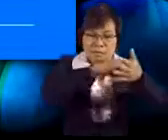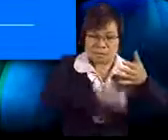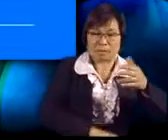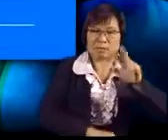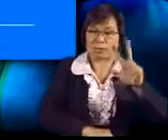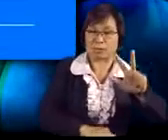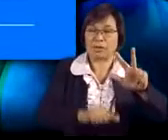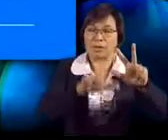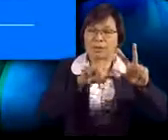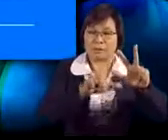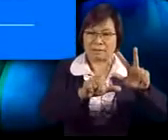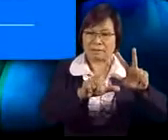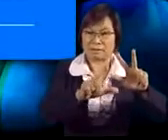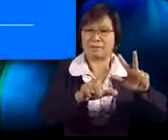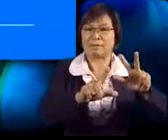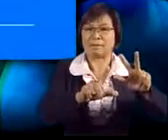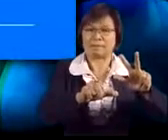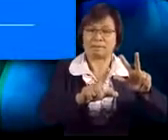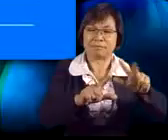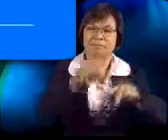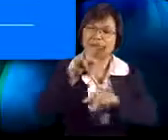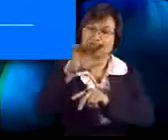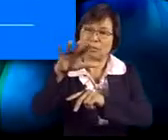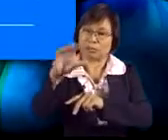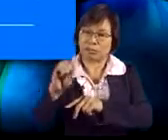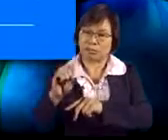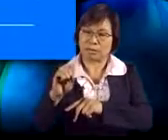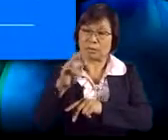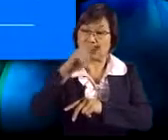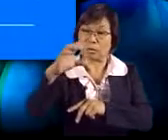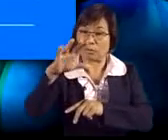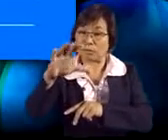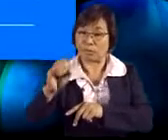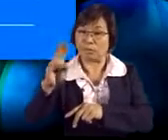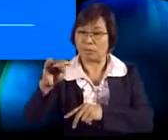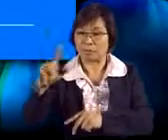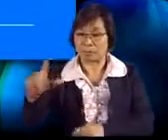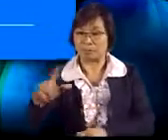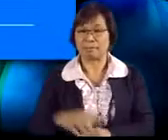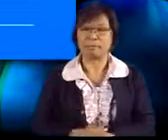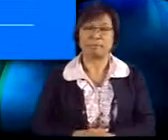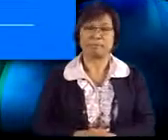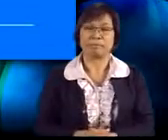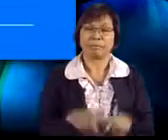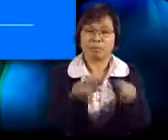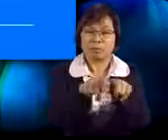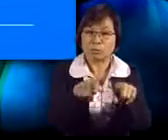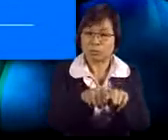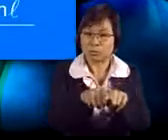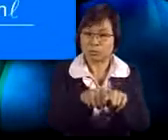subtract 3 liters and 250 milliliters equals